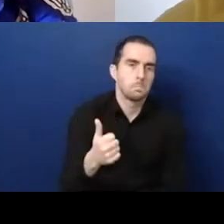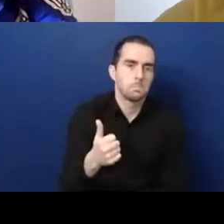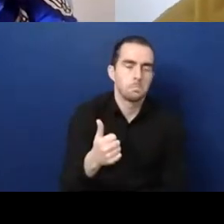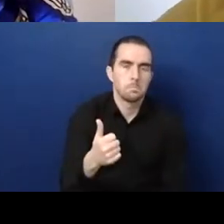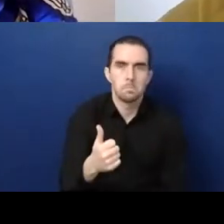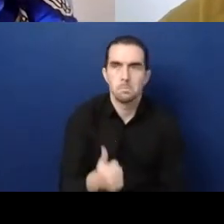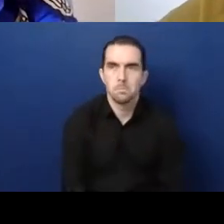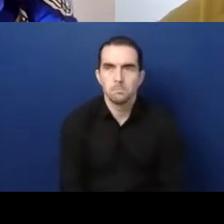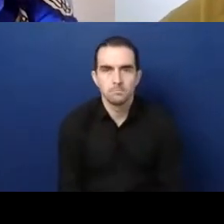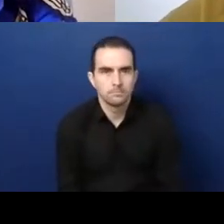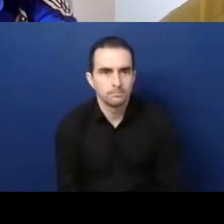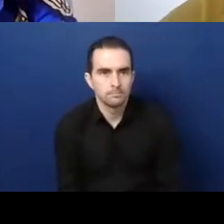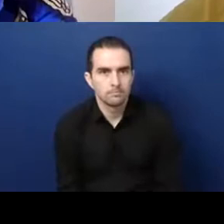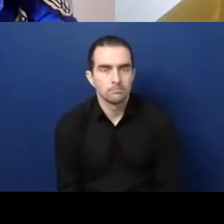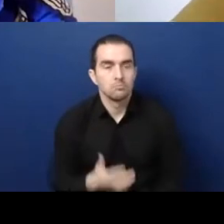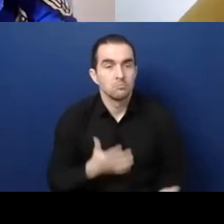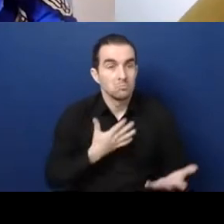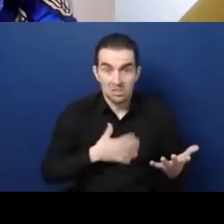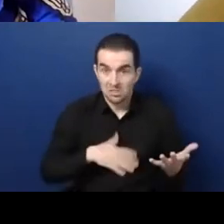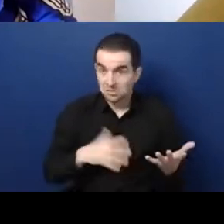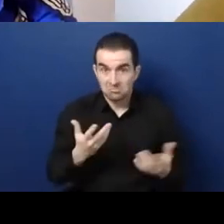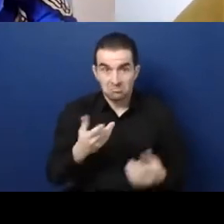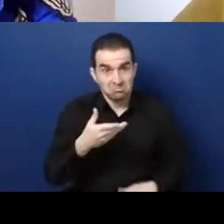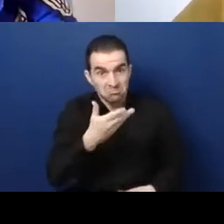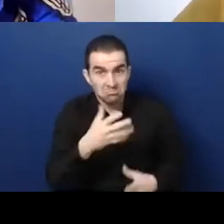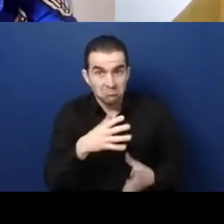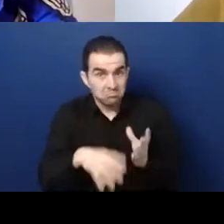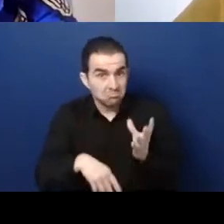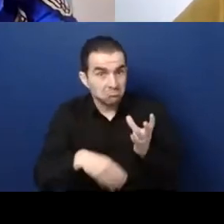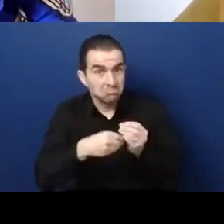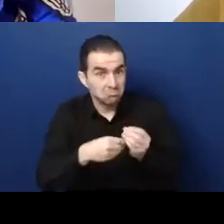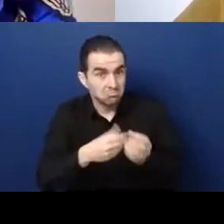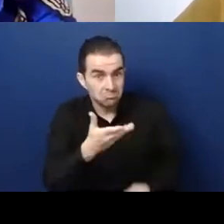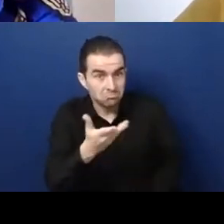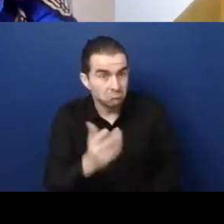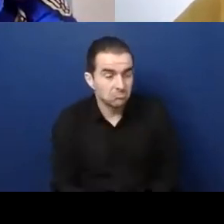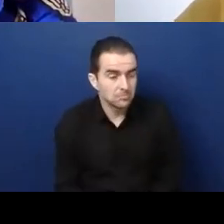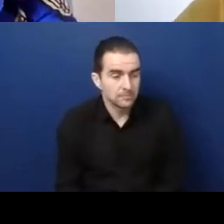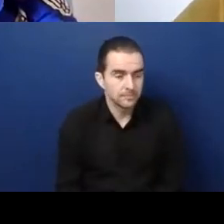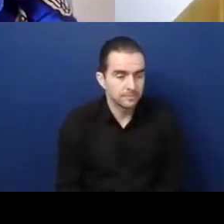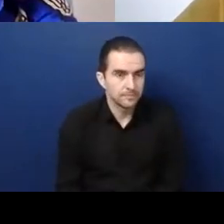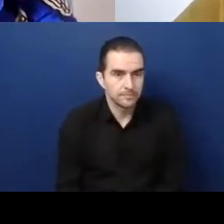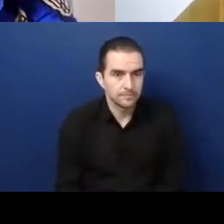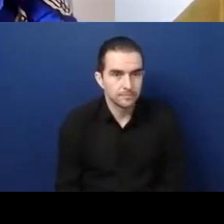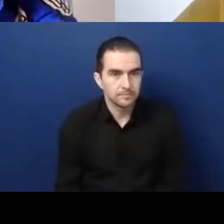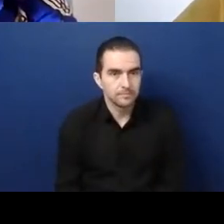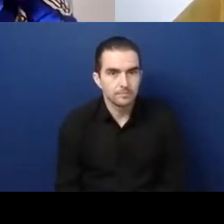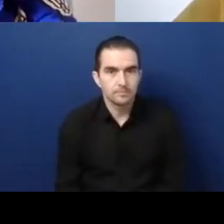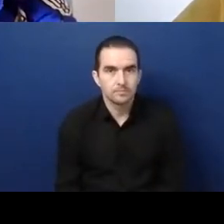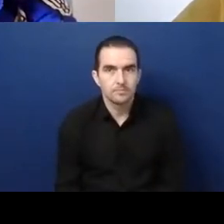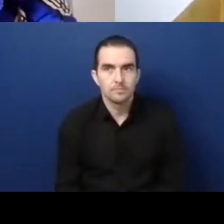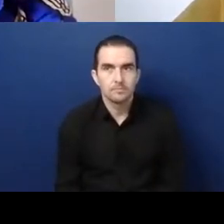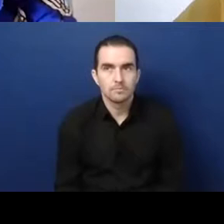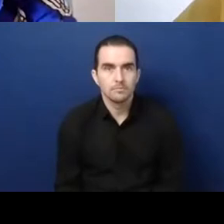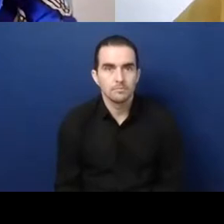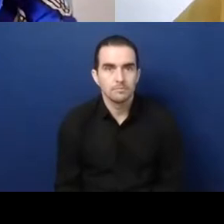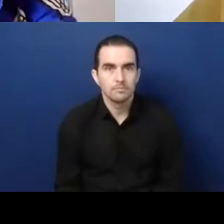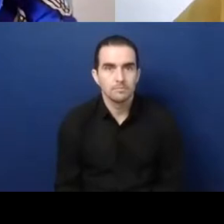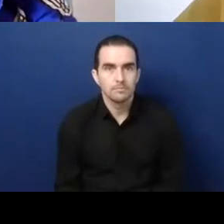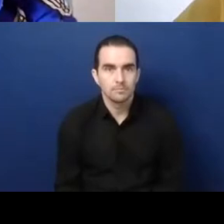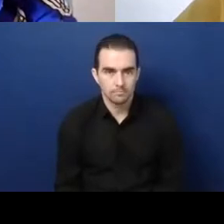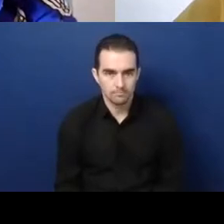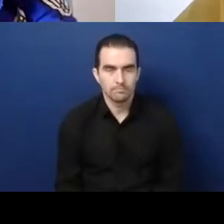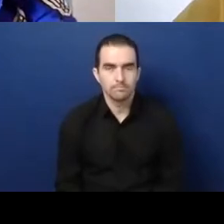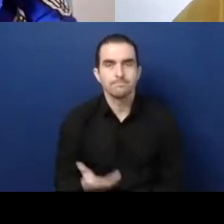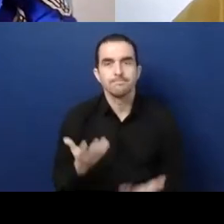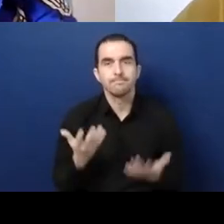to, because what Tushita said, that these are things that are done maybe within office. But when what should